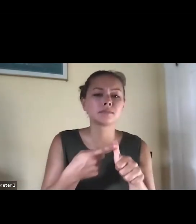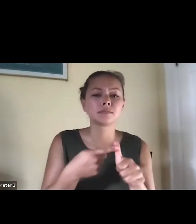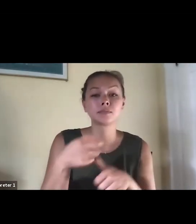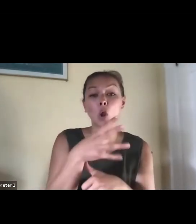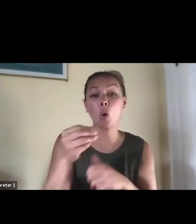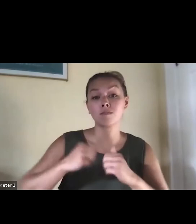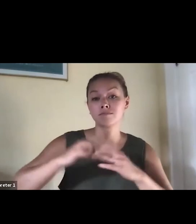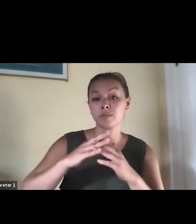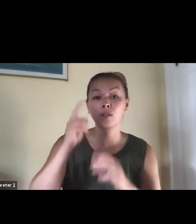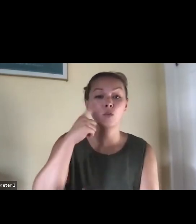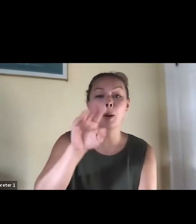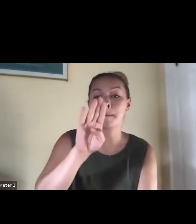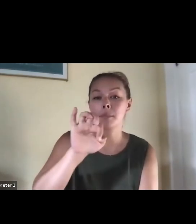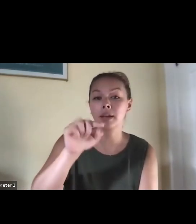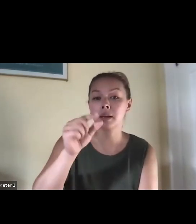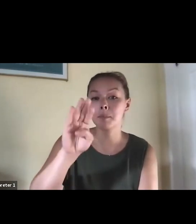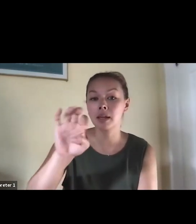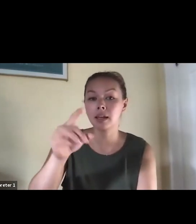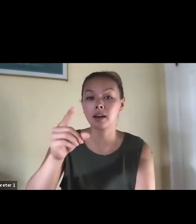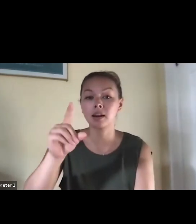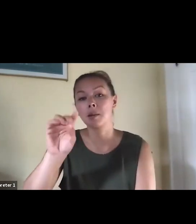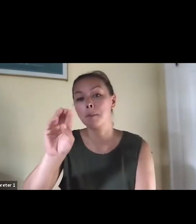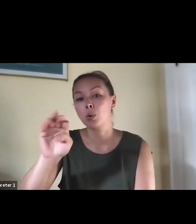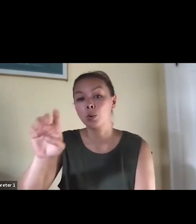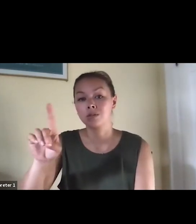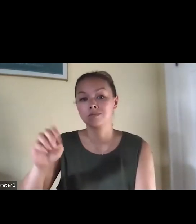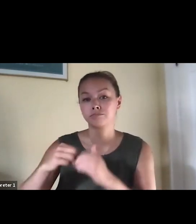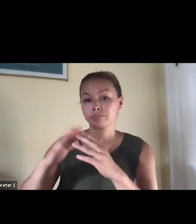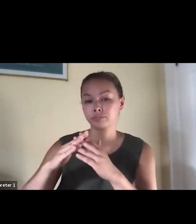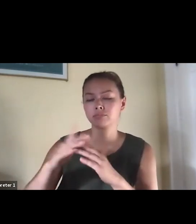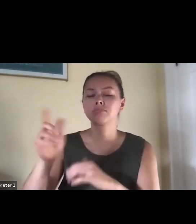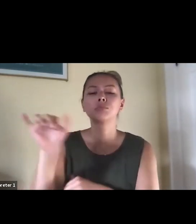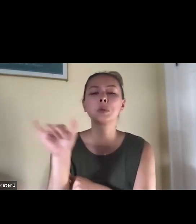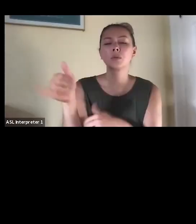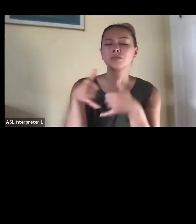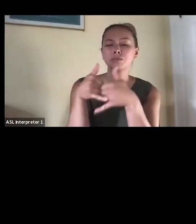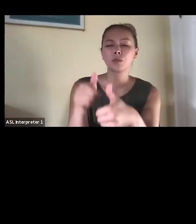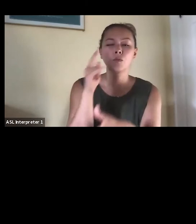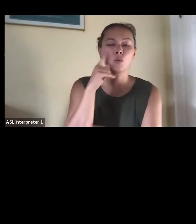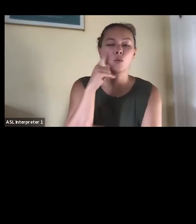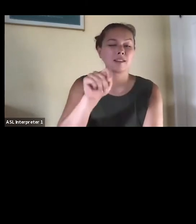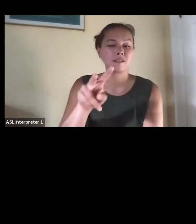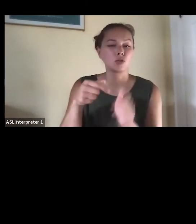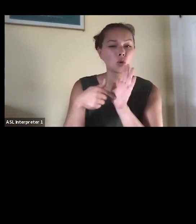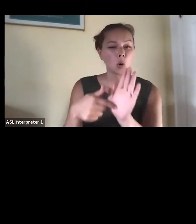and the creator of the award-winning shows 16 Hudson and The Bravest Night. Please help me welcome Shabnam Rezaei.